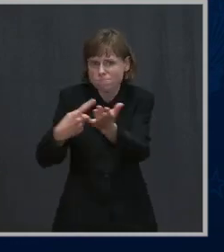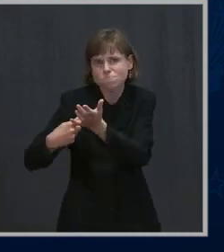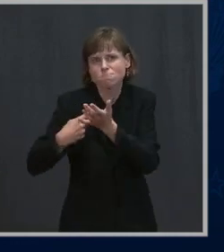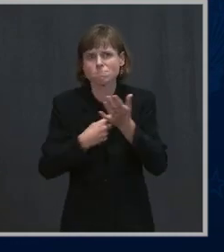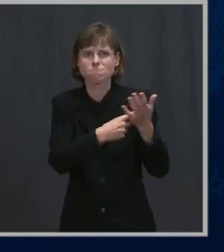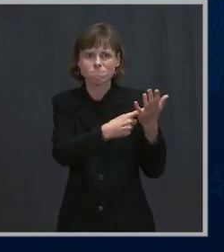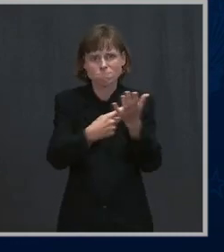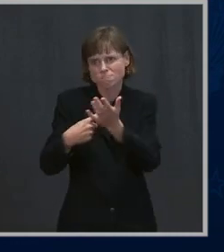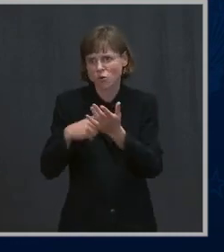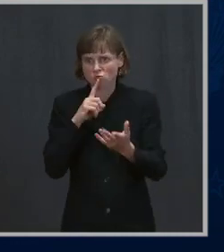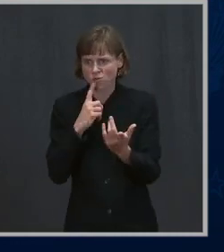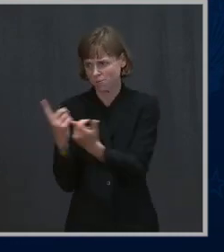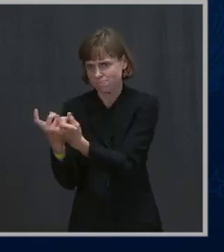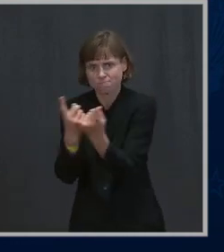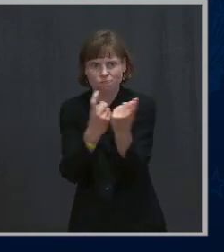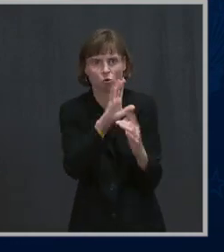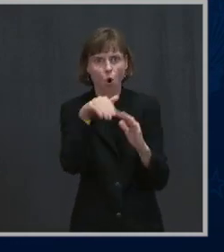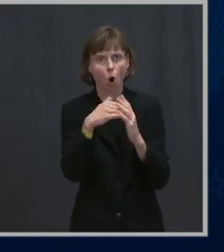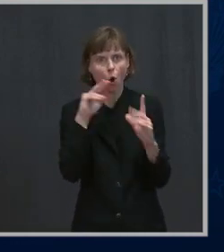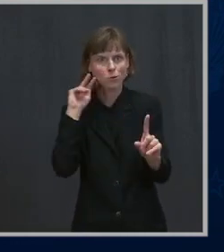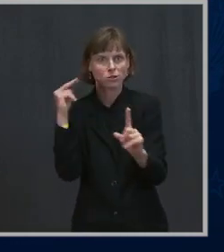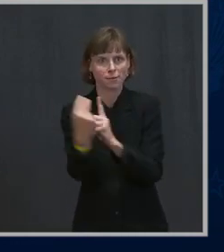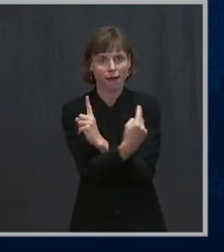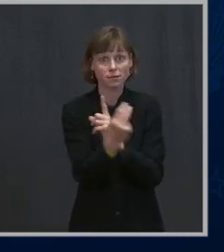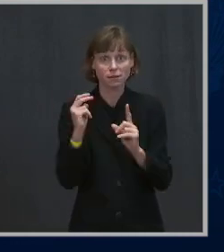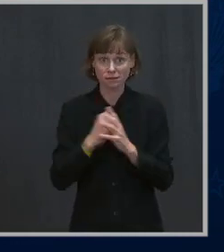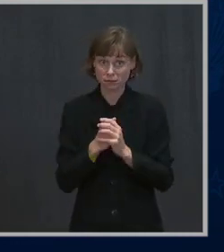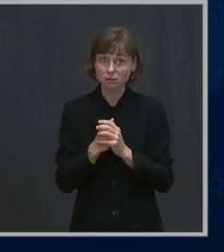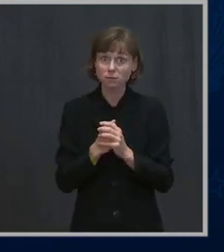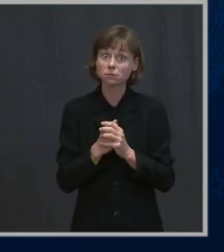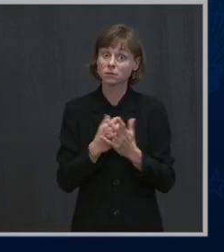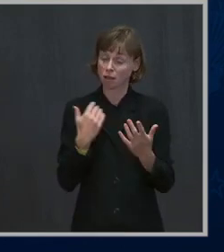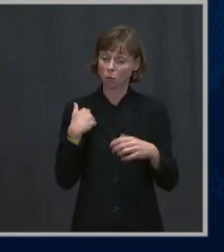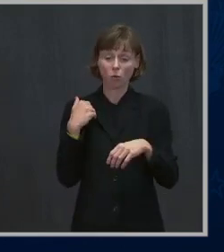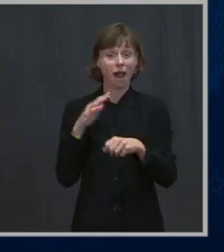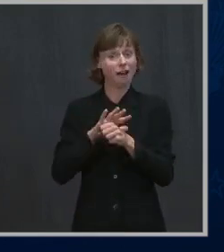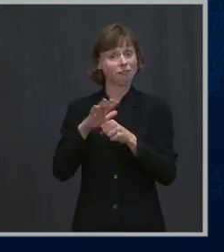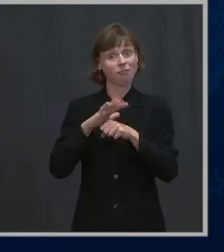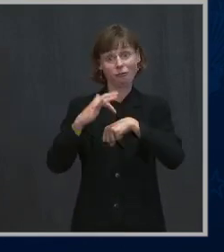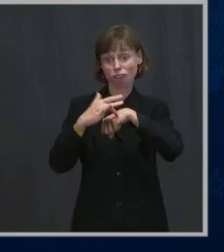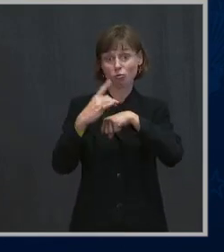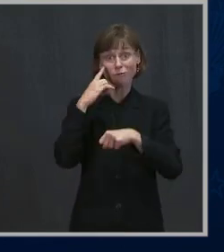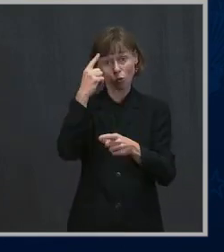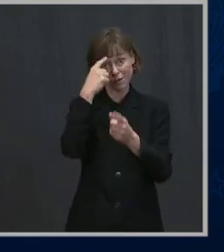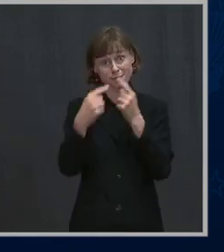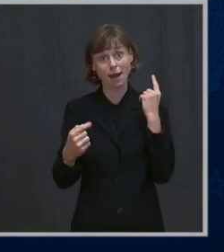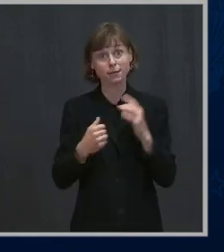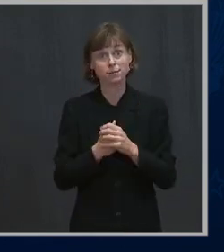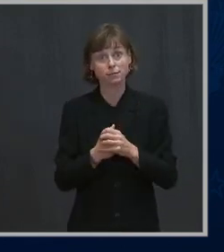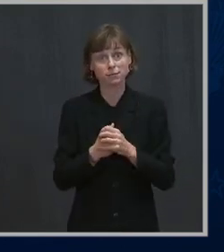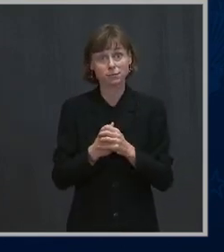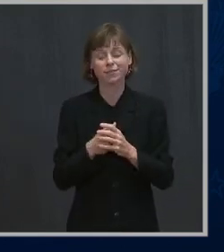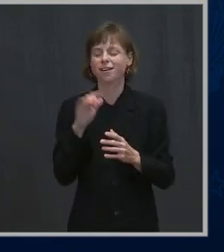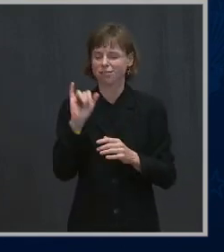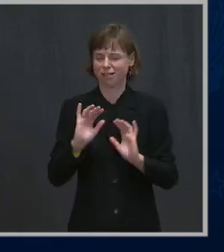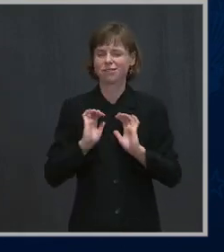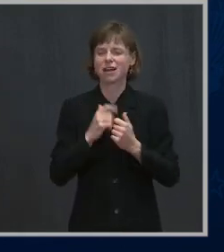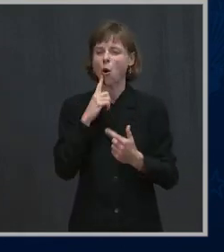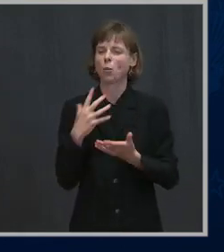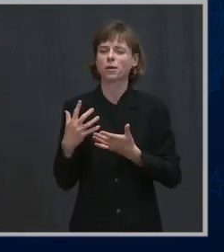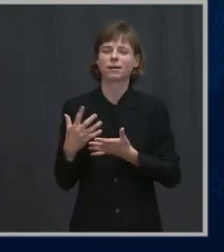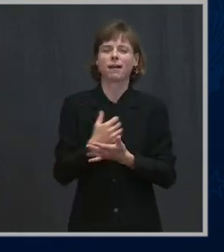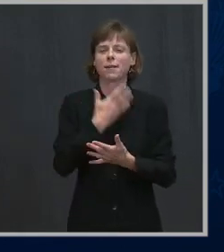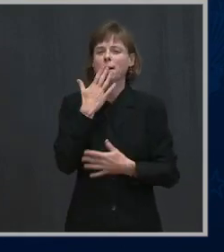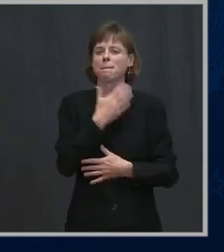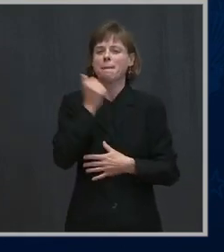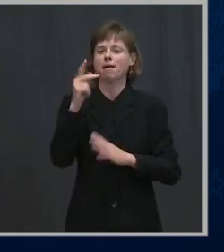all perspectives and makes room for dissent that's how we'll get the best possible policy outcomes